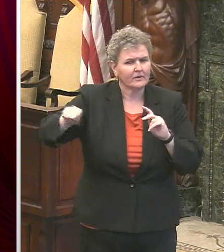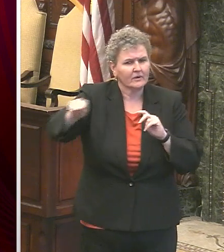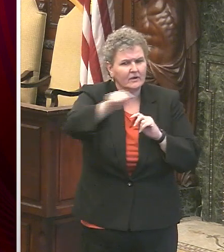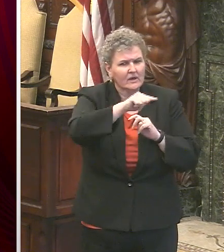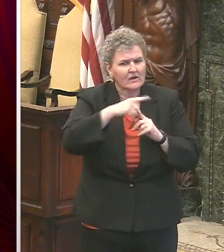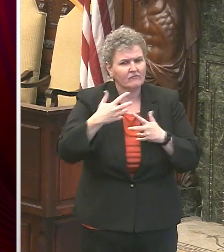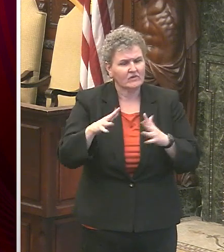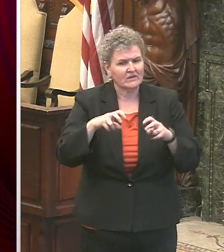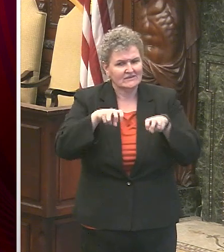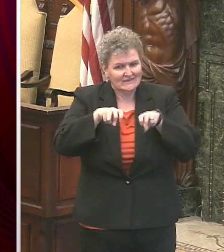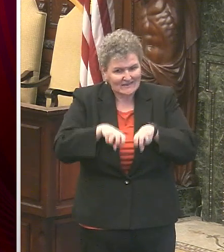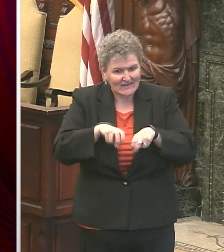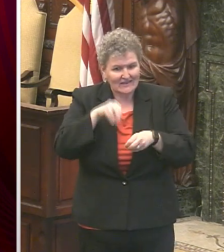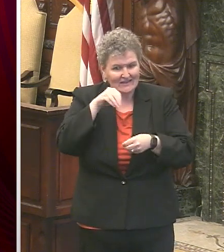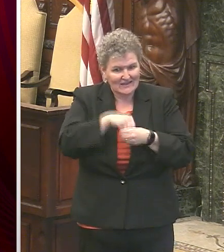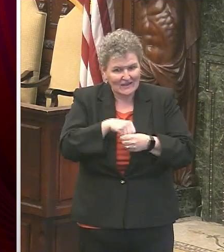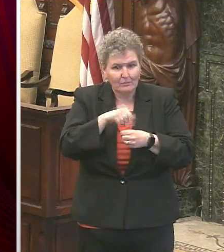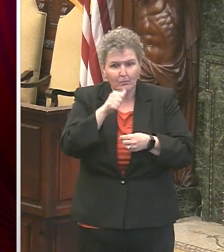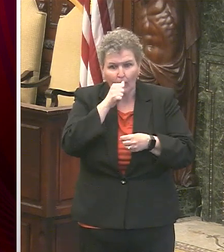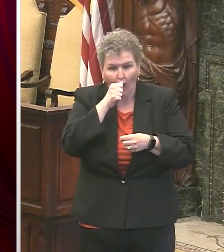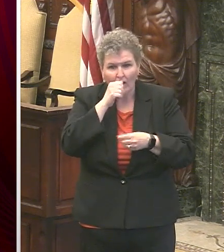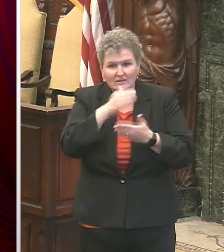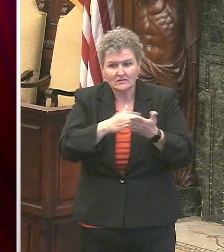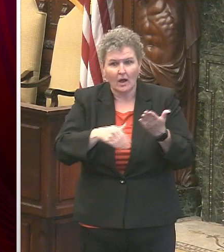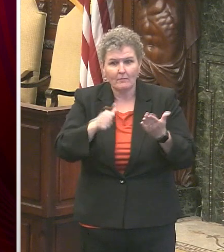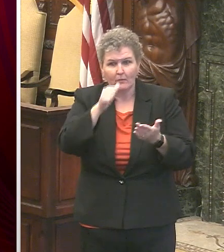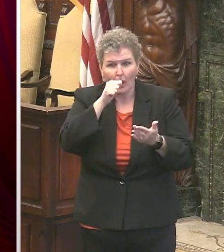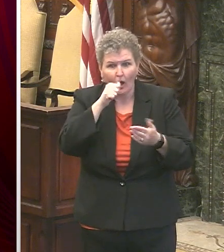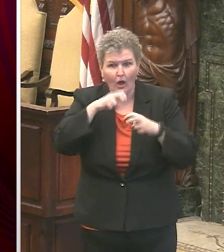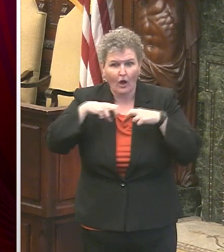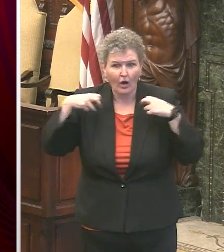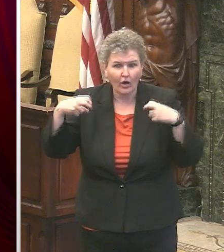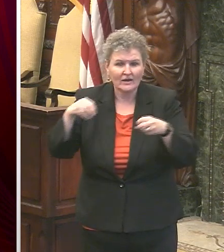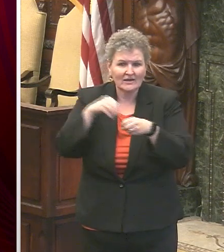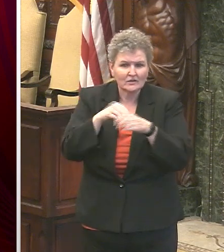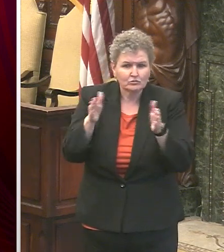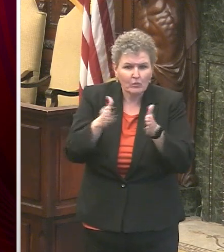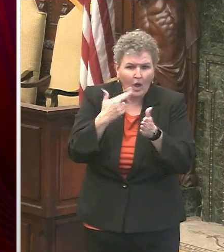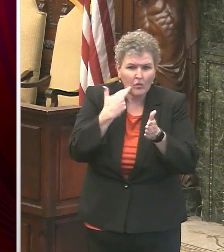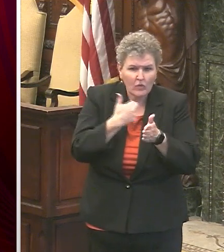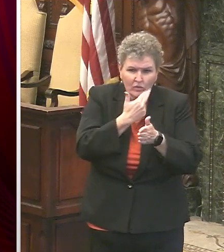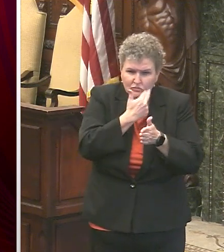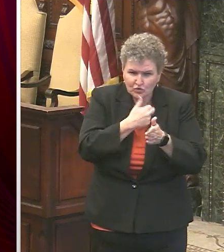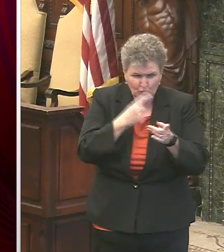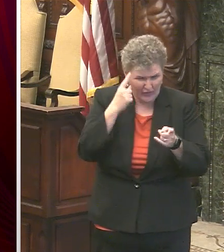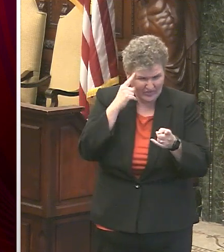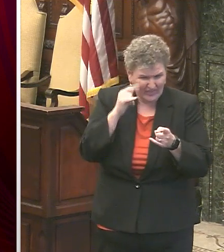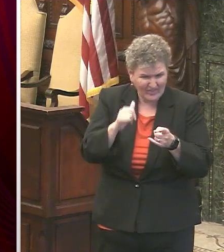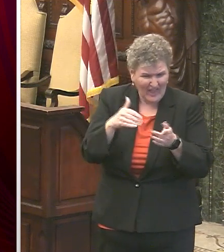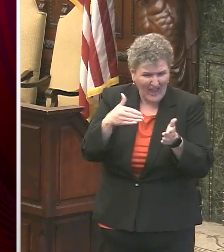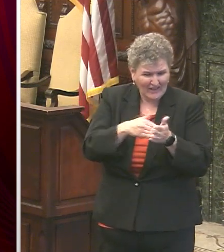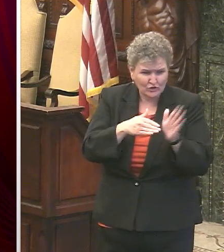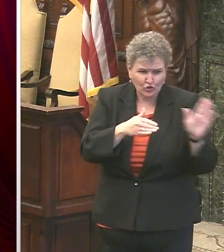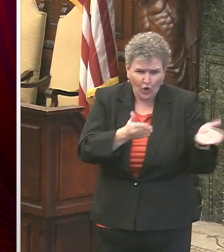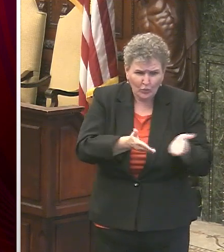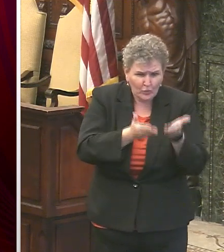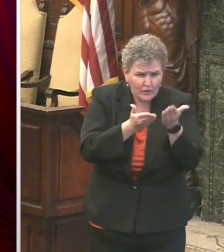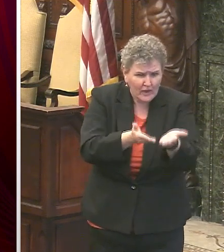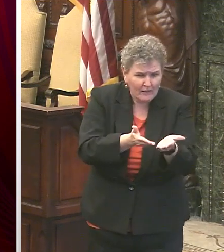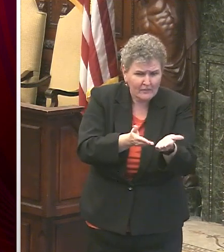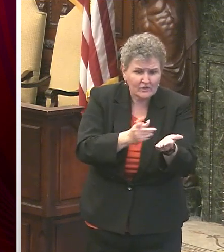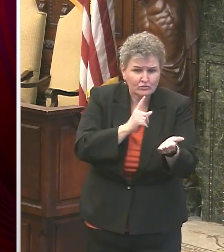at bars in some restaurants with small capacity, and I believe that's against the recommendations. Is